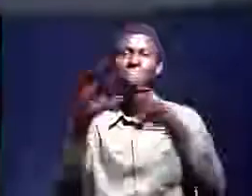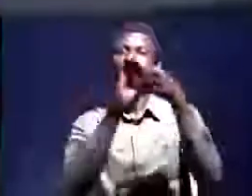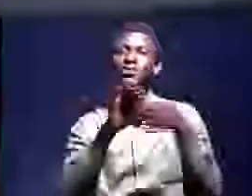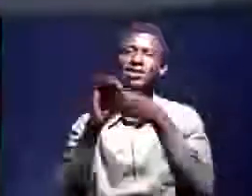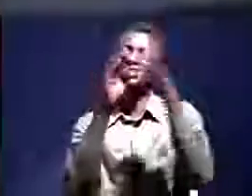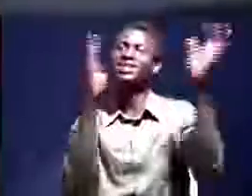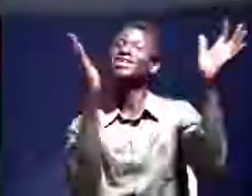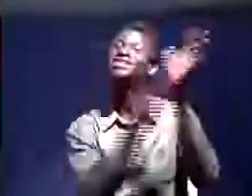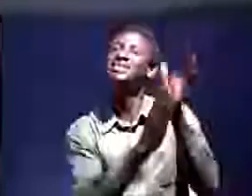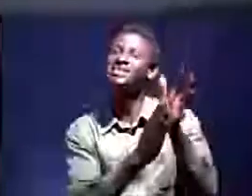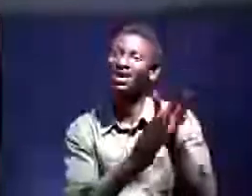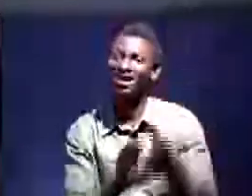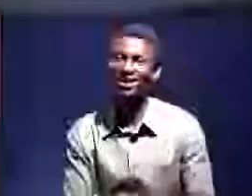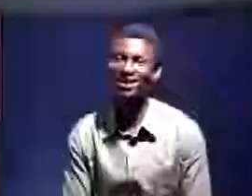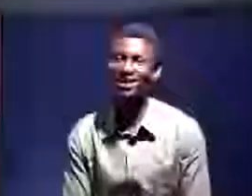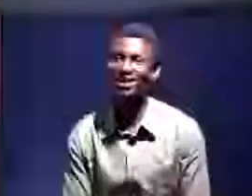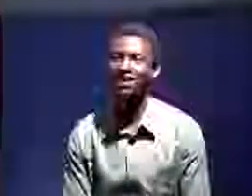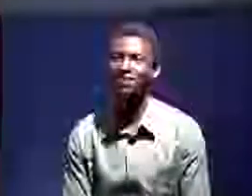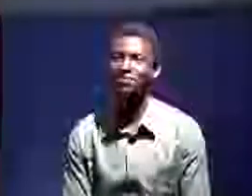120 visitors?